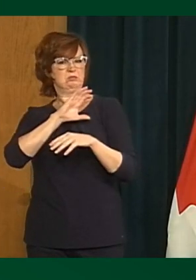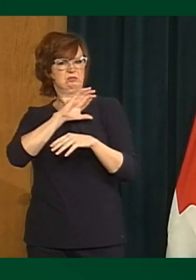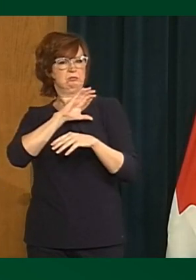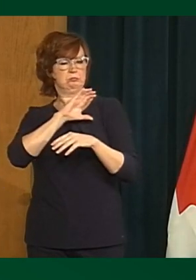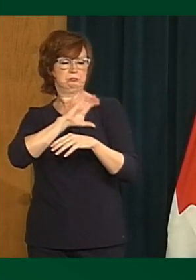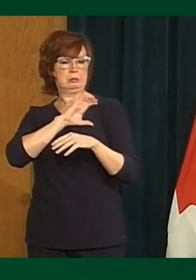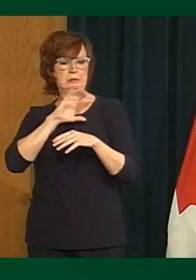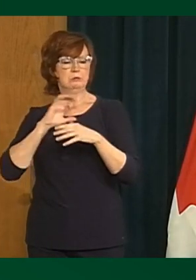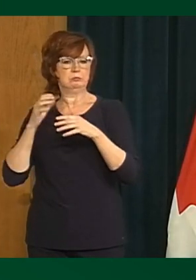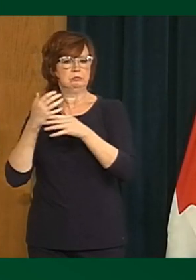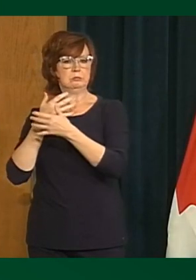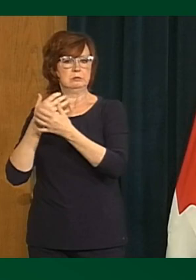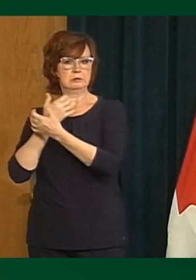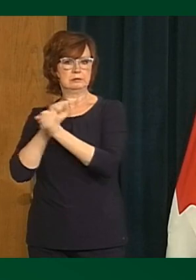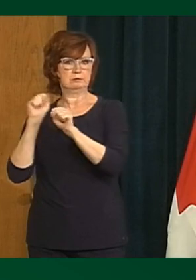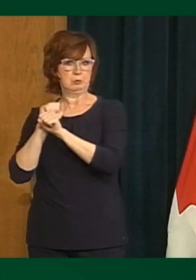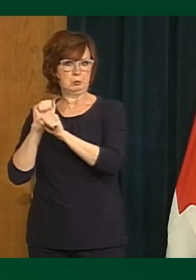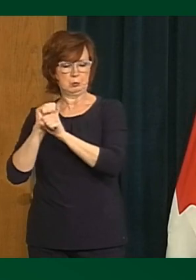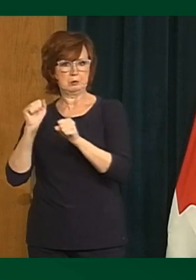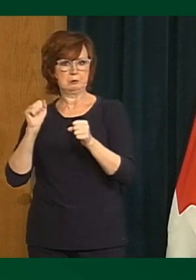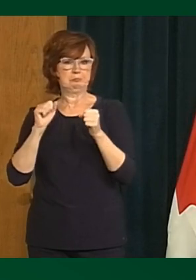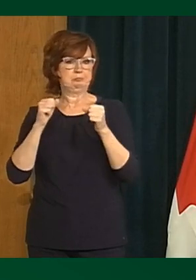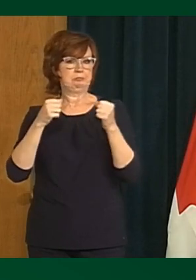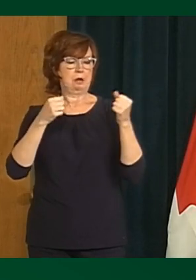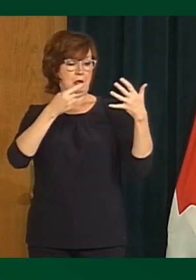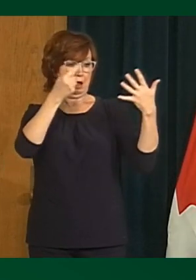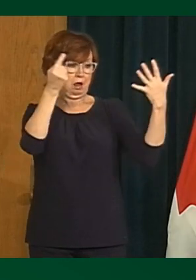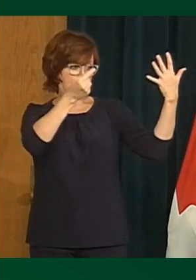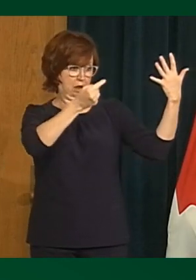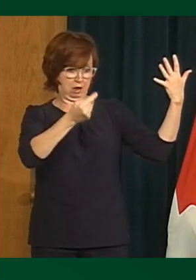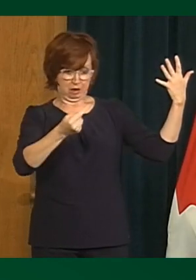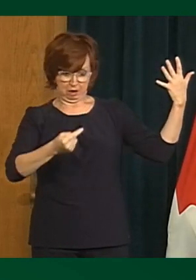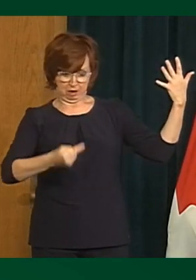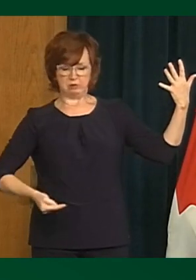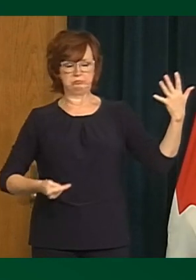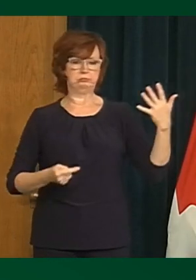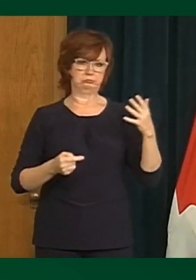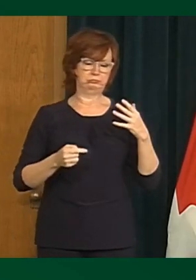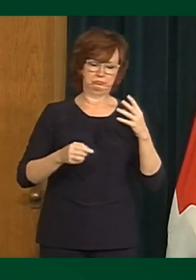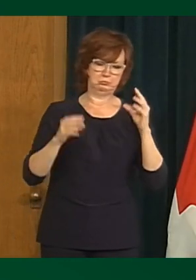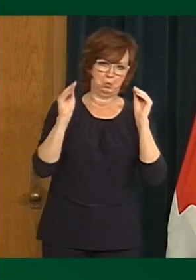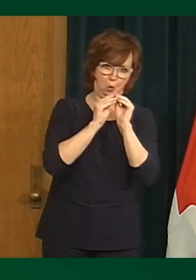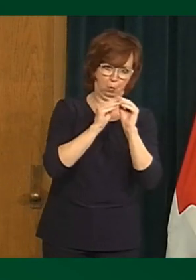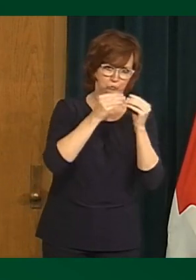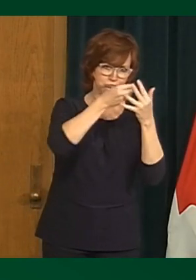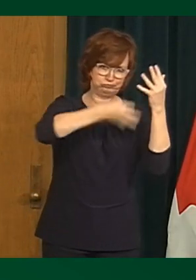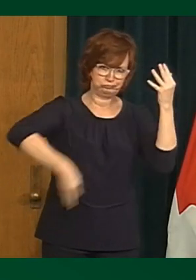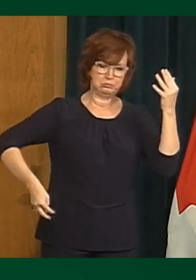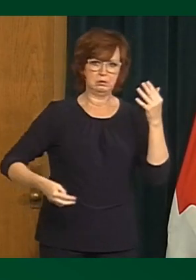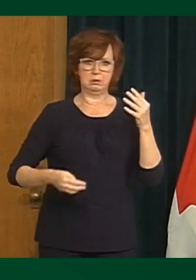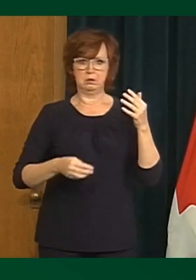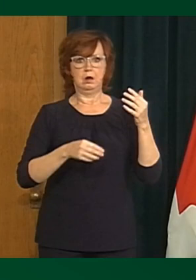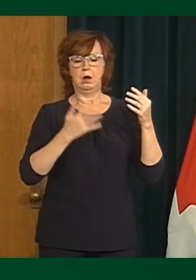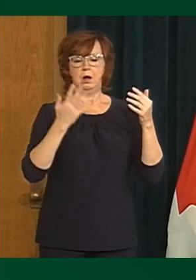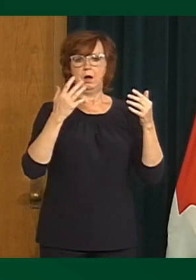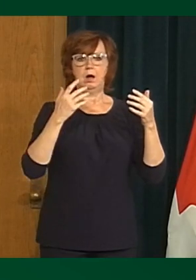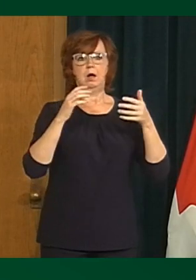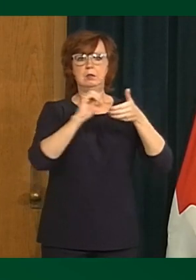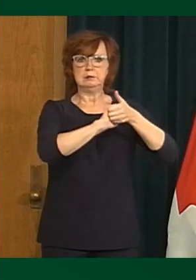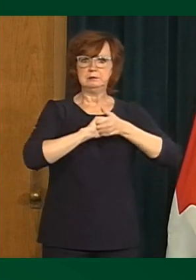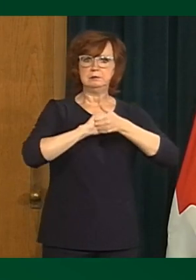do a great job in Loche and in many other northern communities as they work together to control the spread of COVID-19.